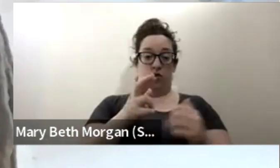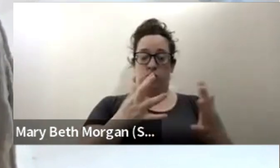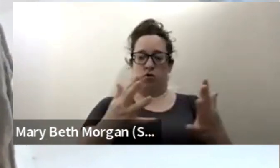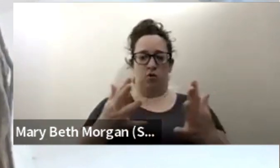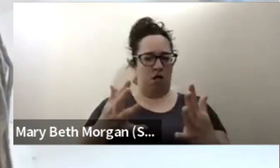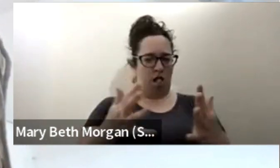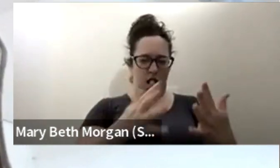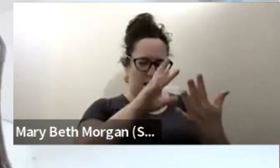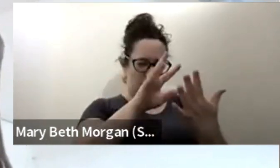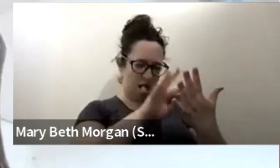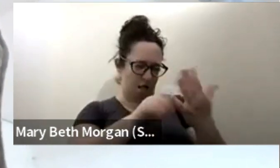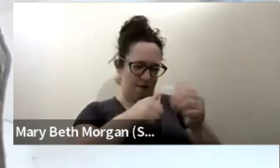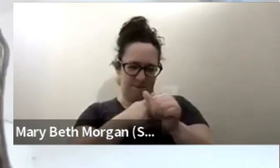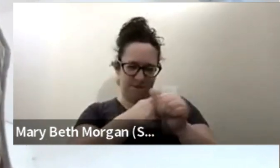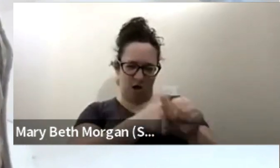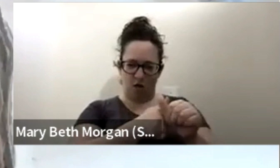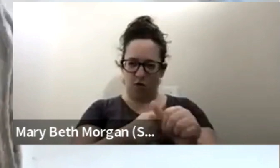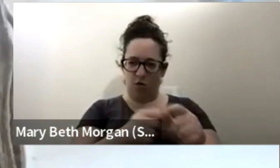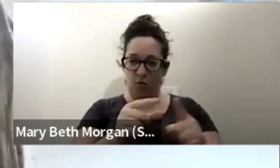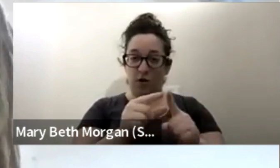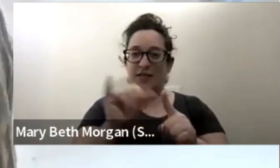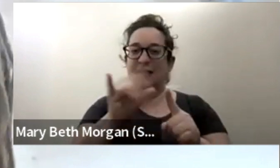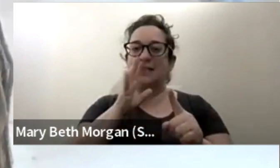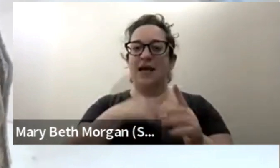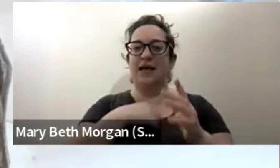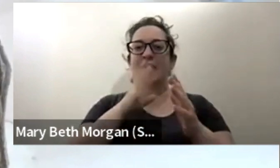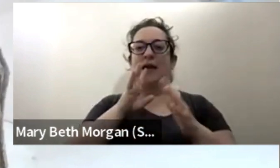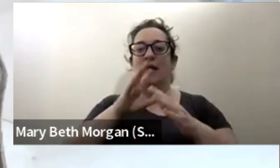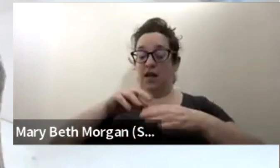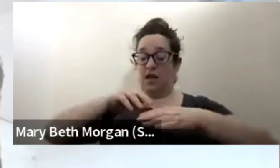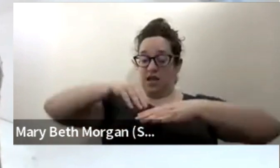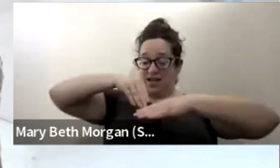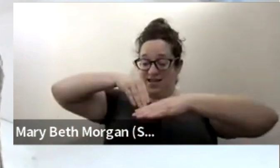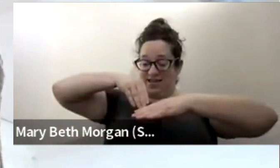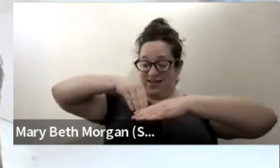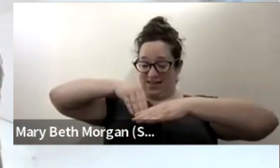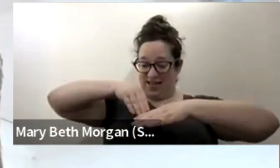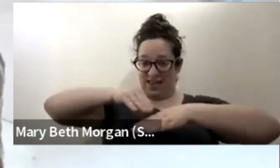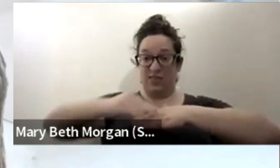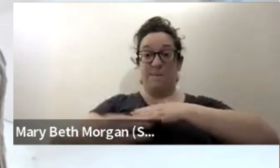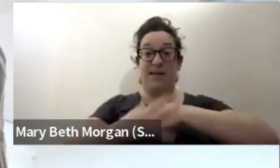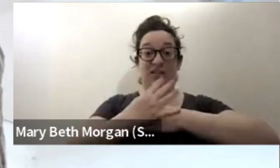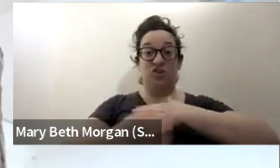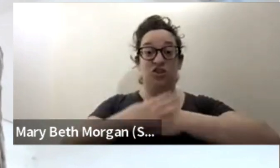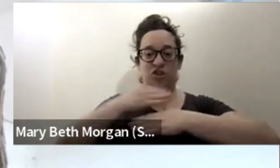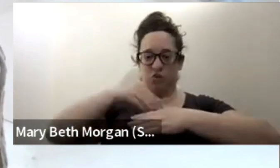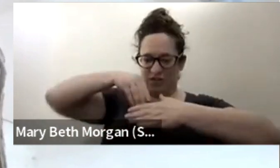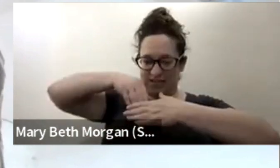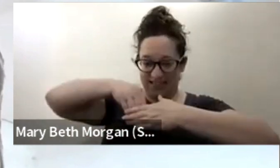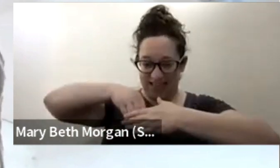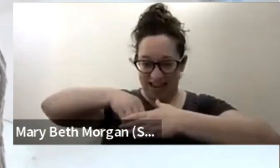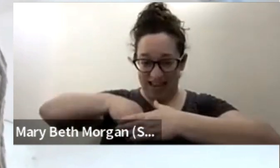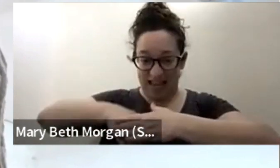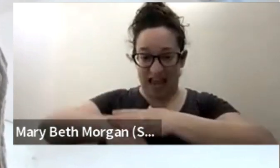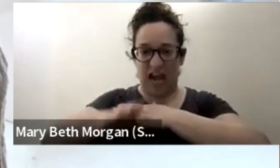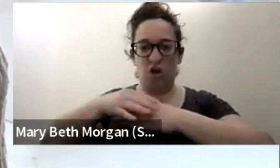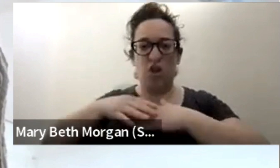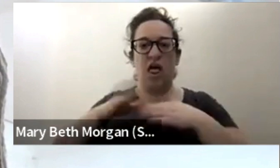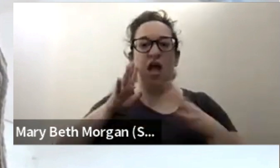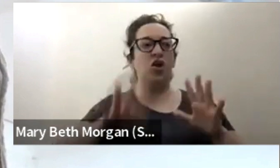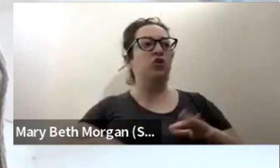gender, you then just let the words take you there. It's a bit like getting into the sea, and you